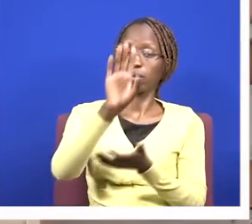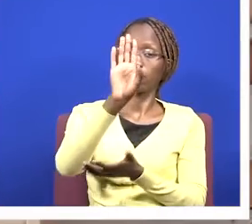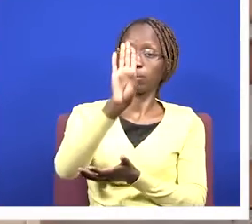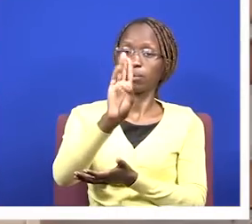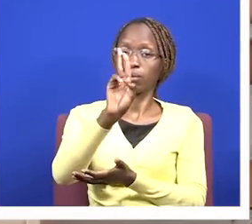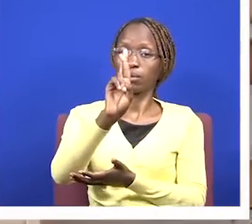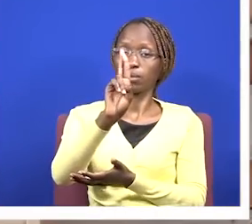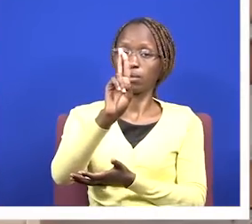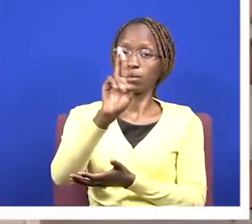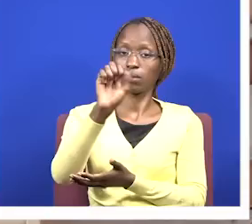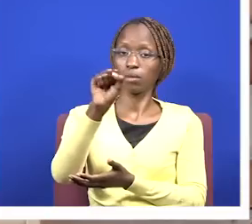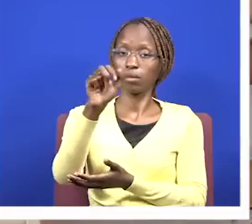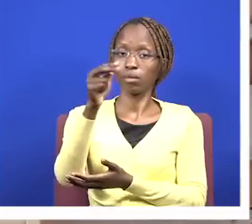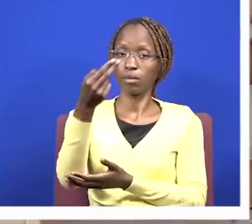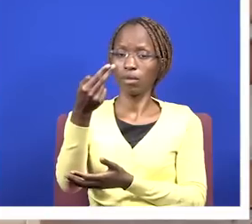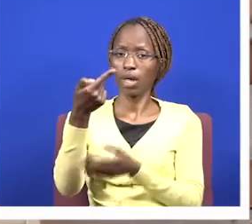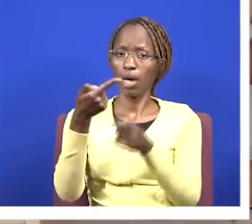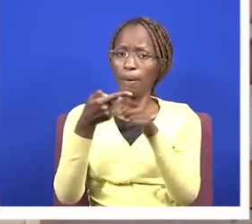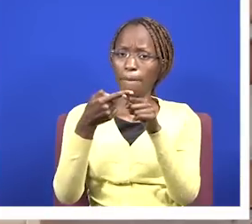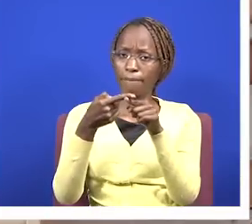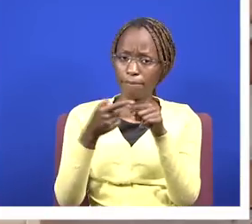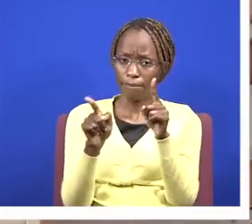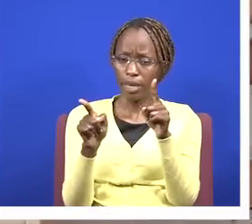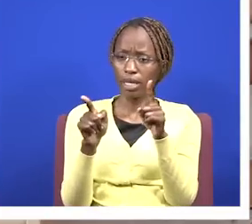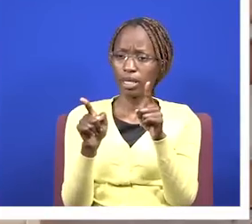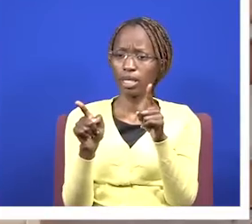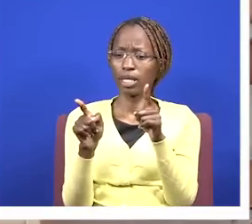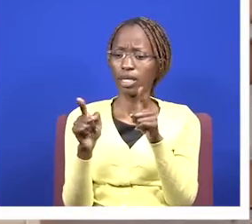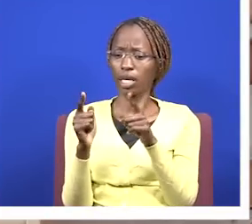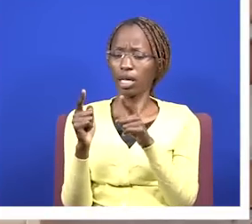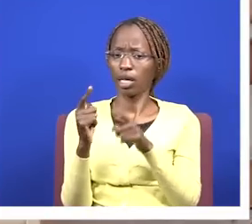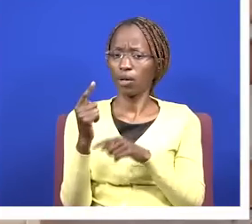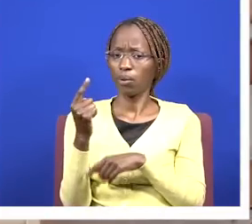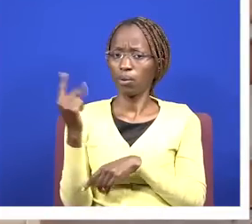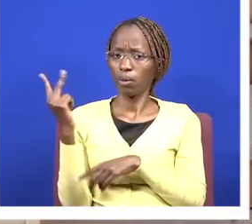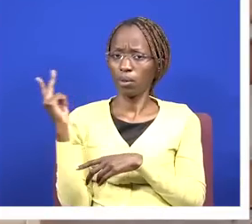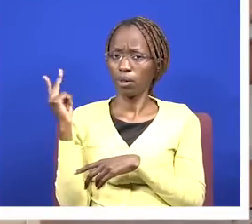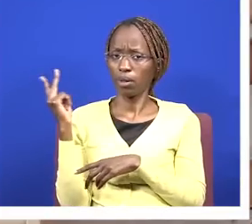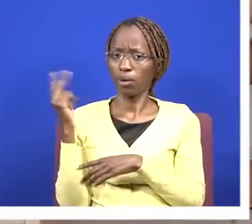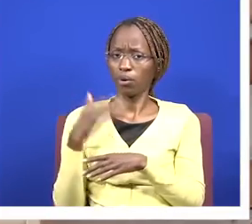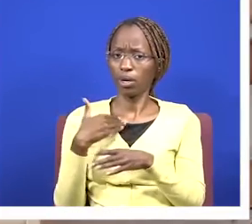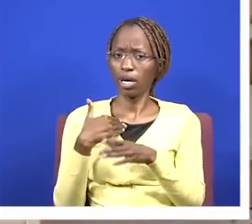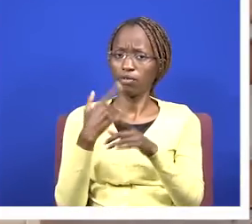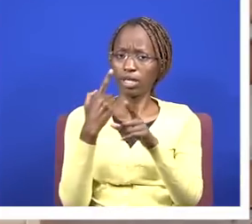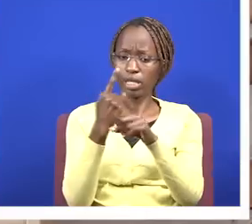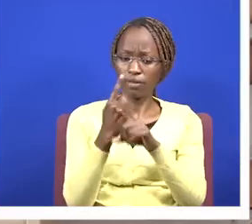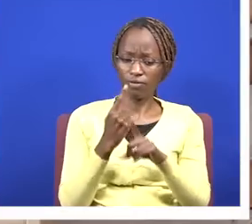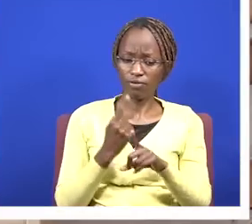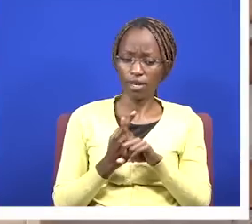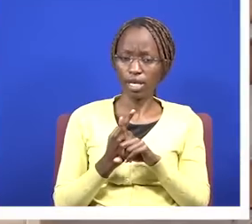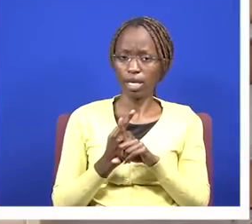Yes. But they were both designed and made for a special and unique